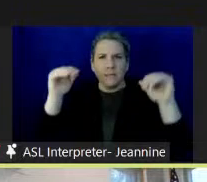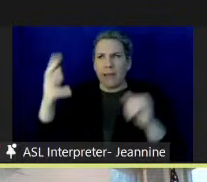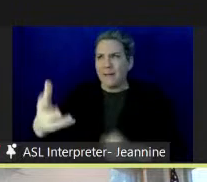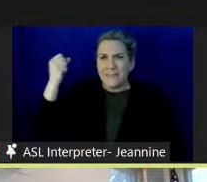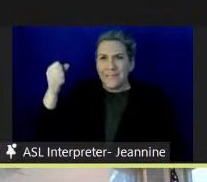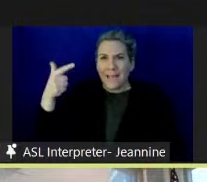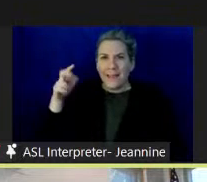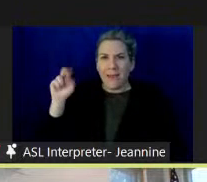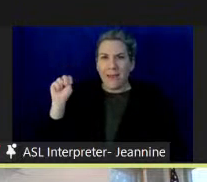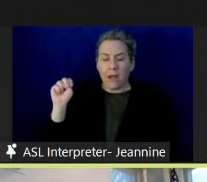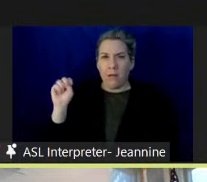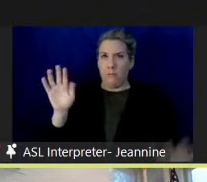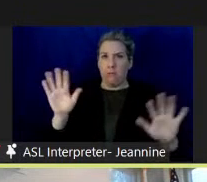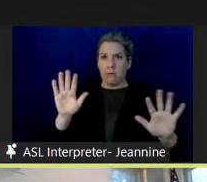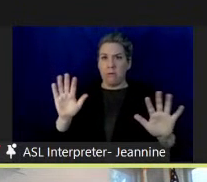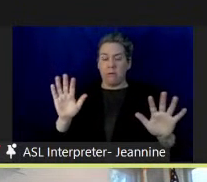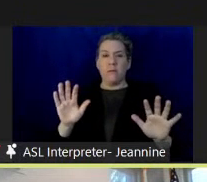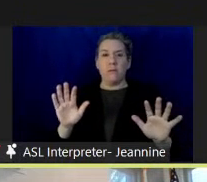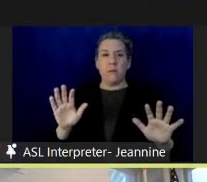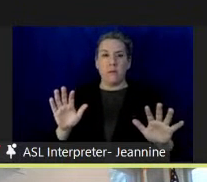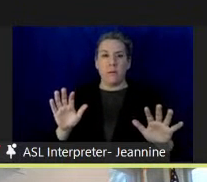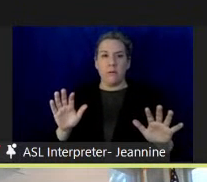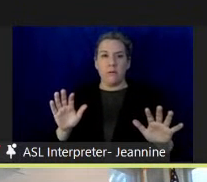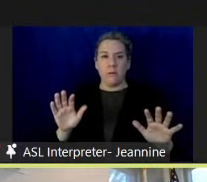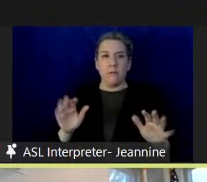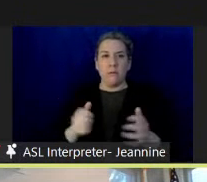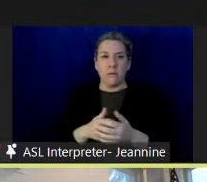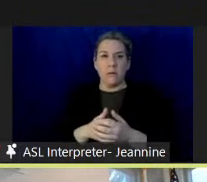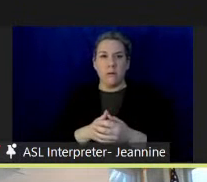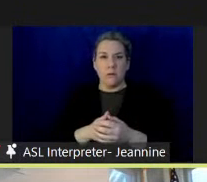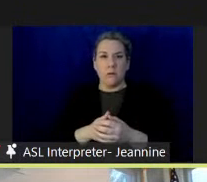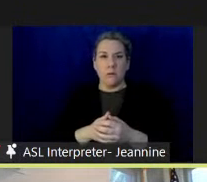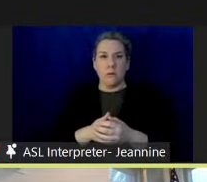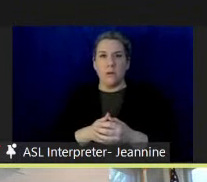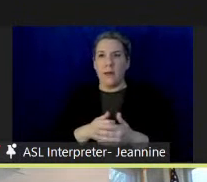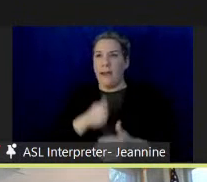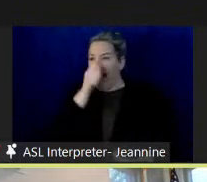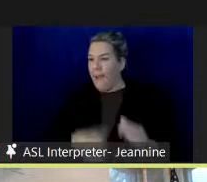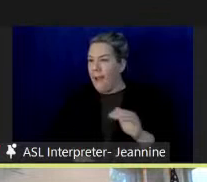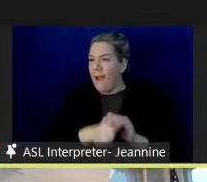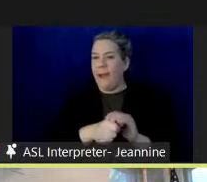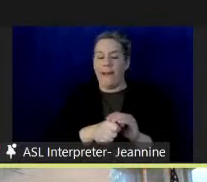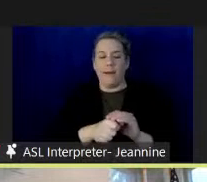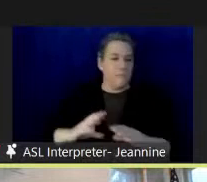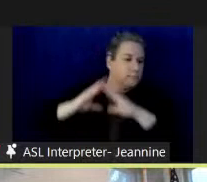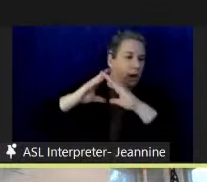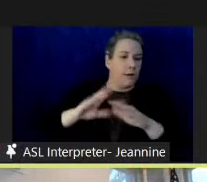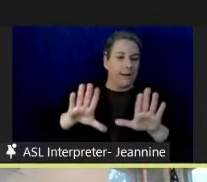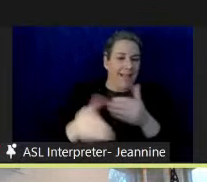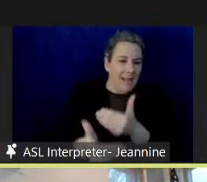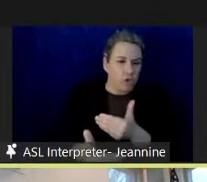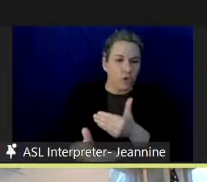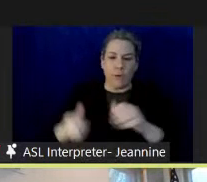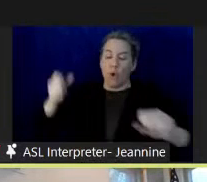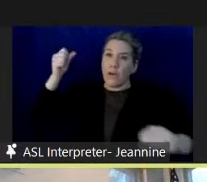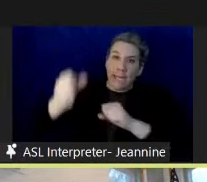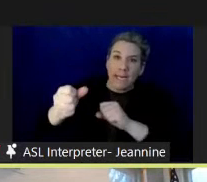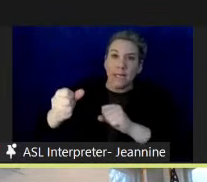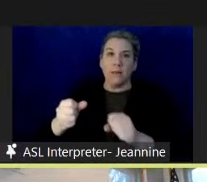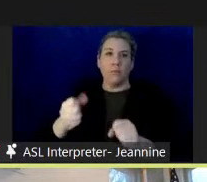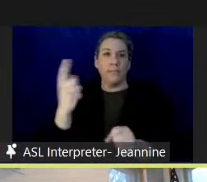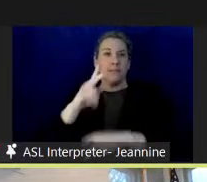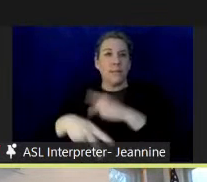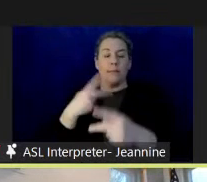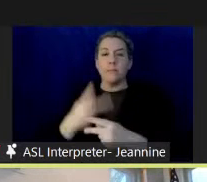their hands, barricading ourselves into a classroom, striking them with some sort of object, we can take that initiative back. We can create